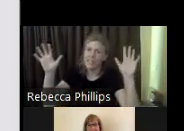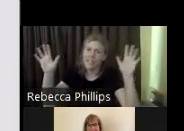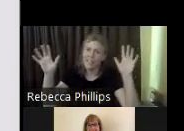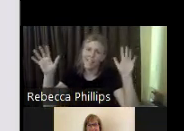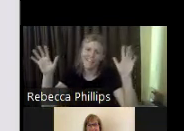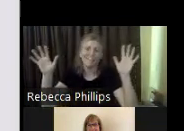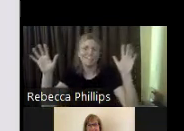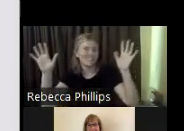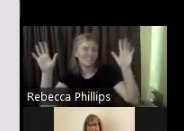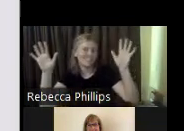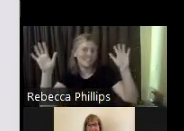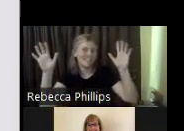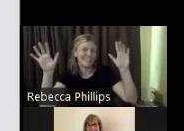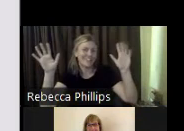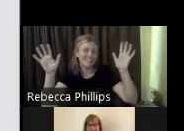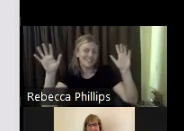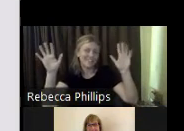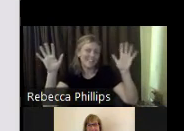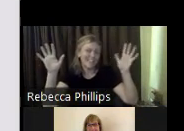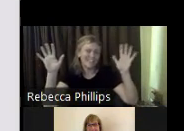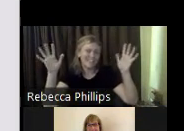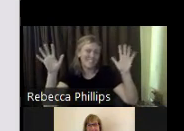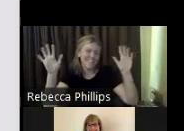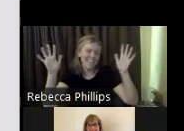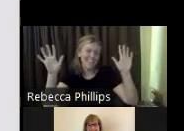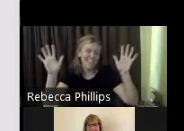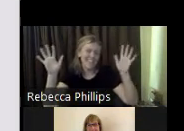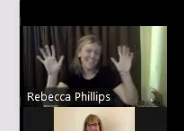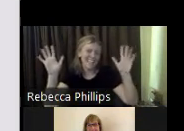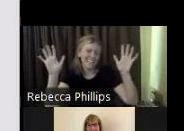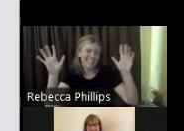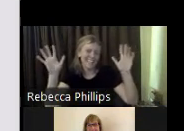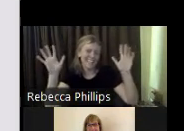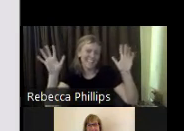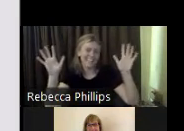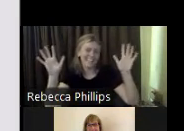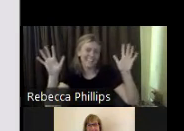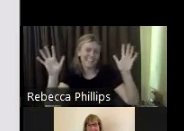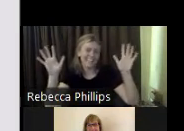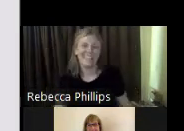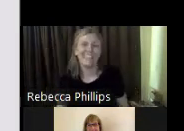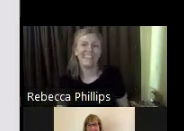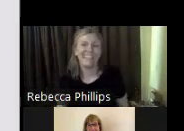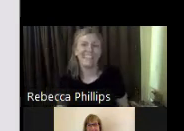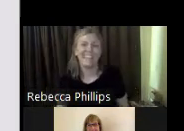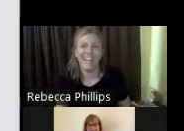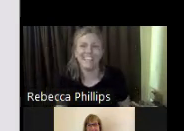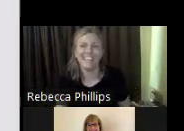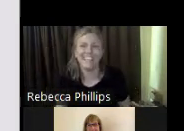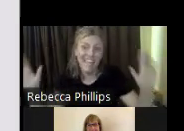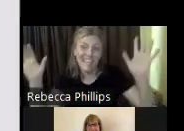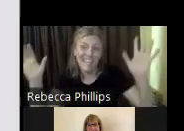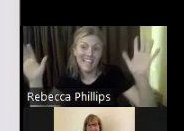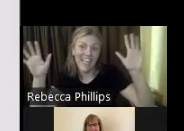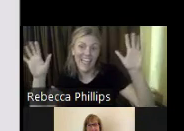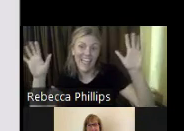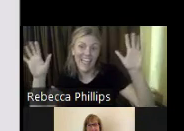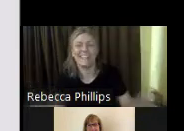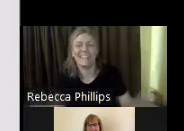tree. So this is for sign language. Jazz hands. Jazz